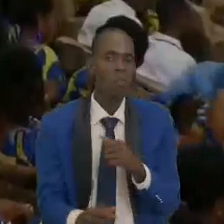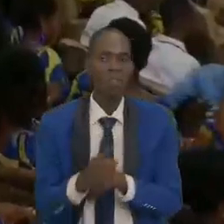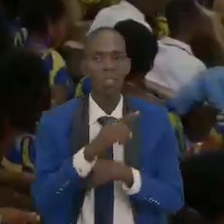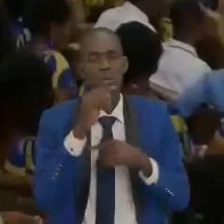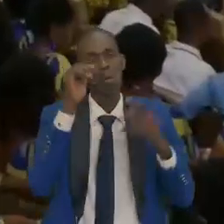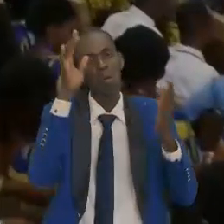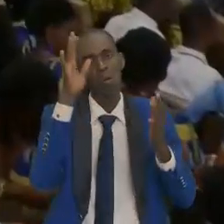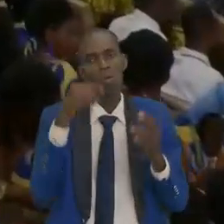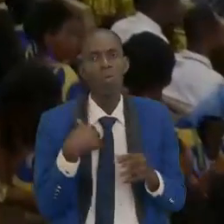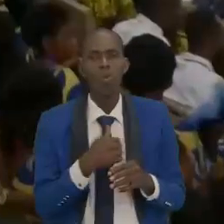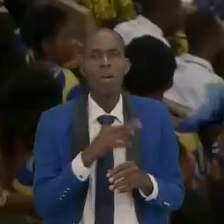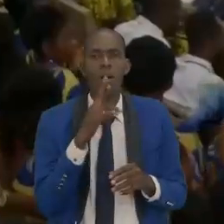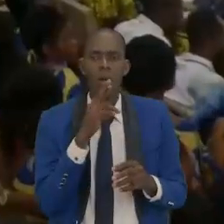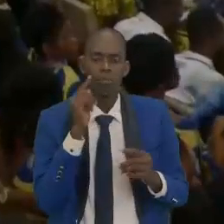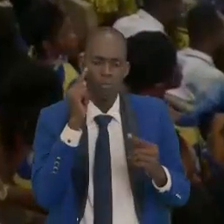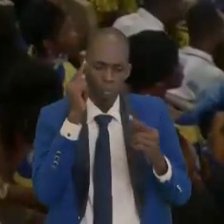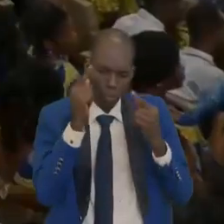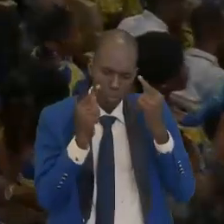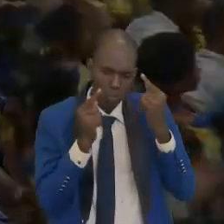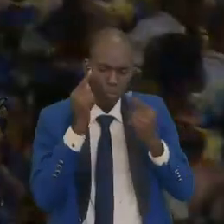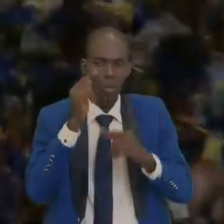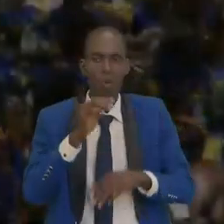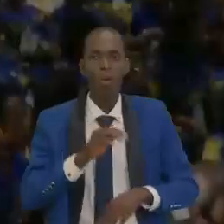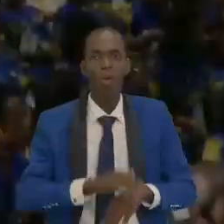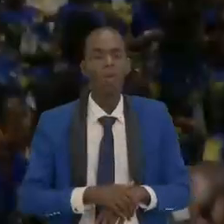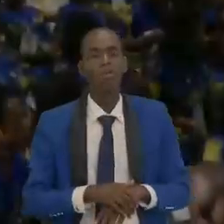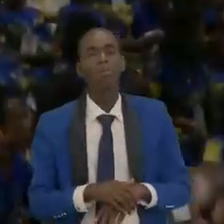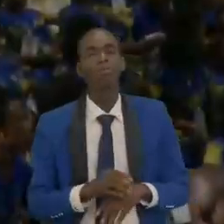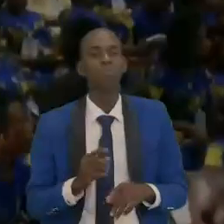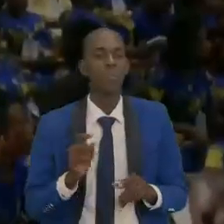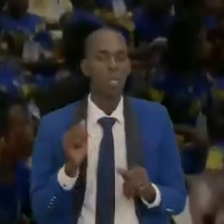and we're meditating on regular meditation